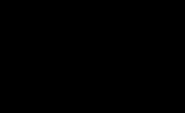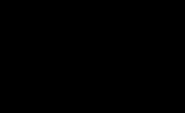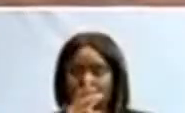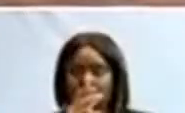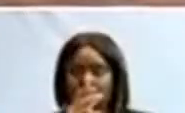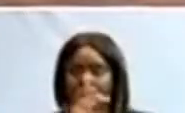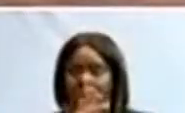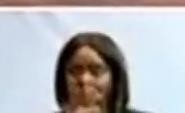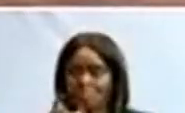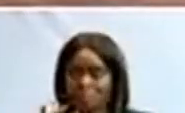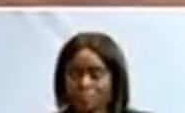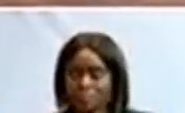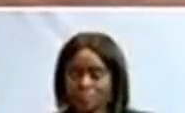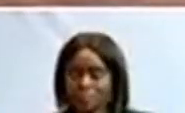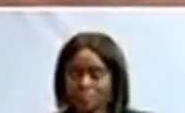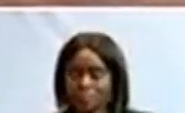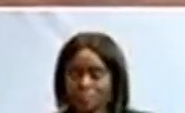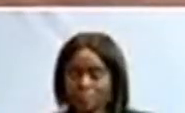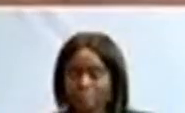Properties.